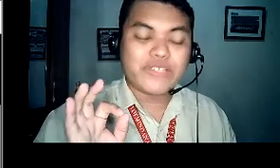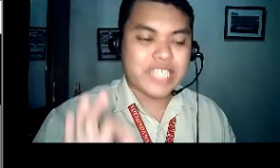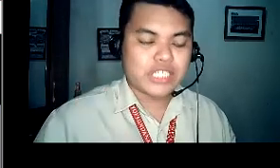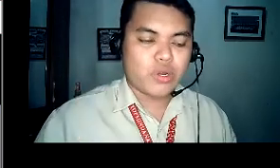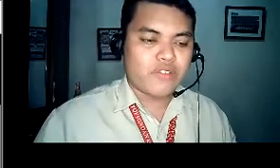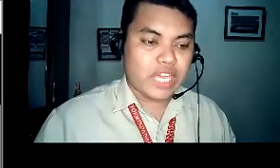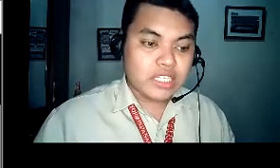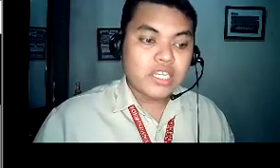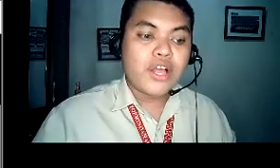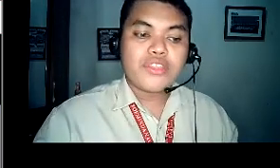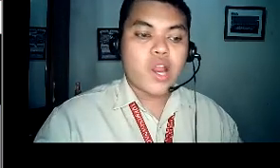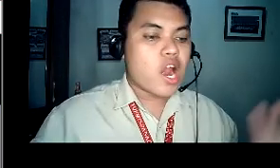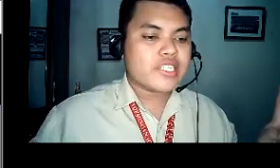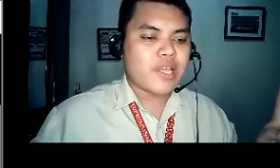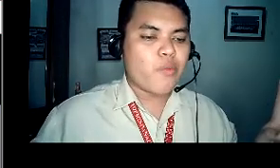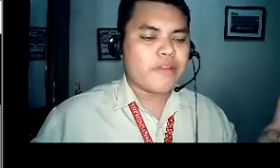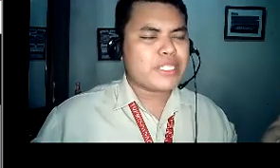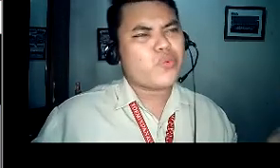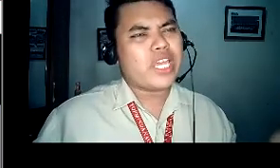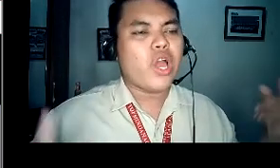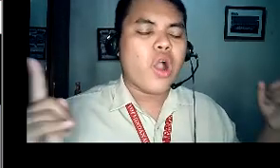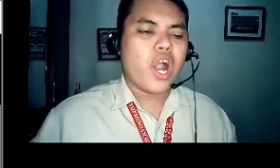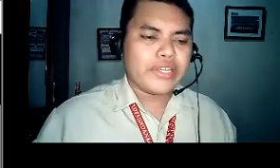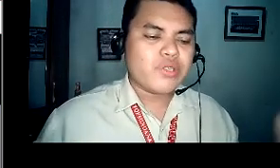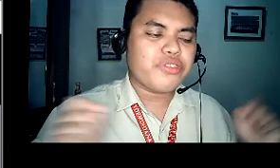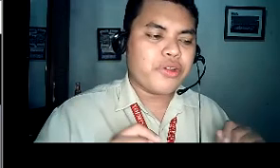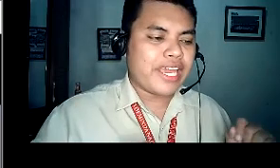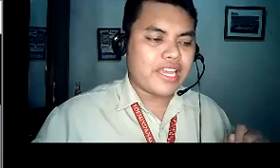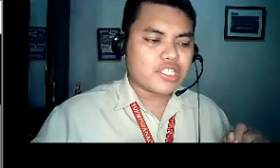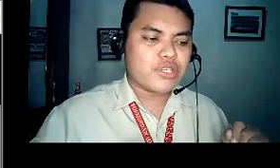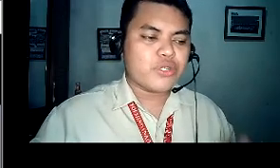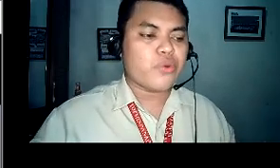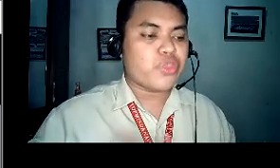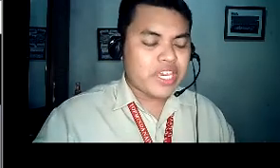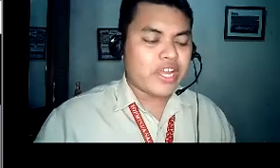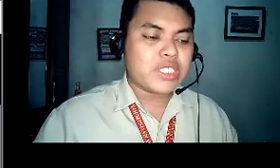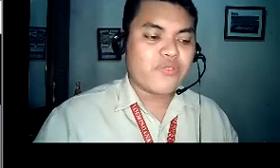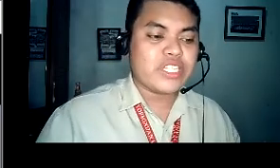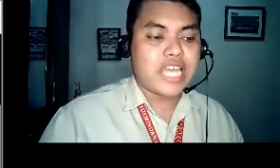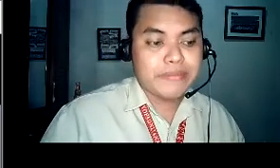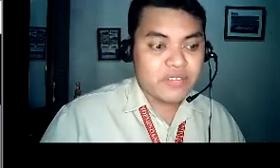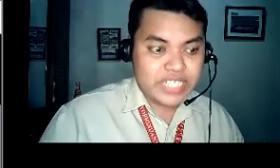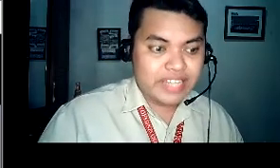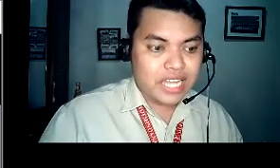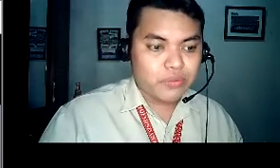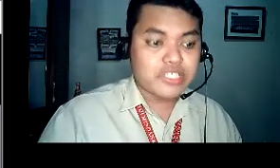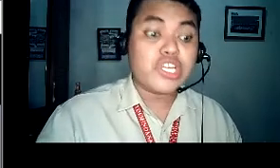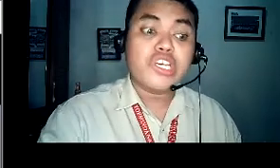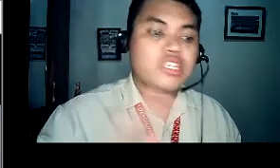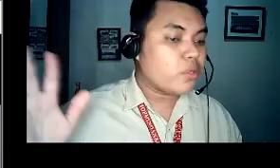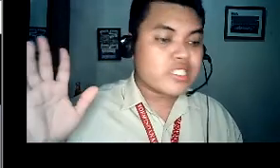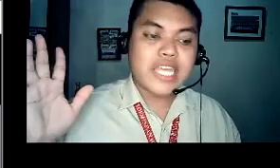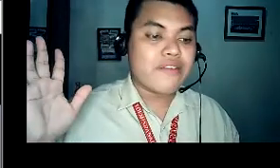We have to take note of it. There are somewhere between 138 to 300 different types of sign